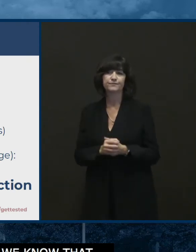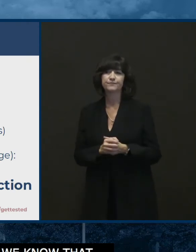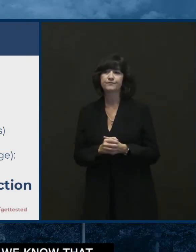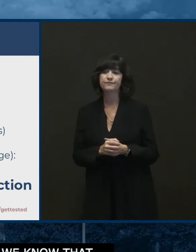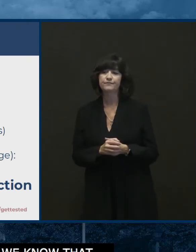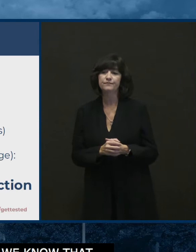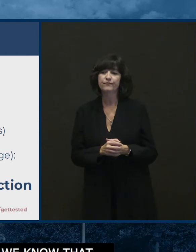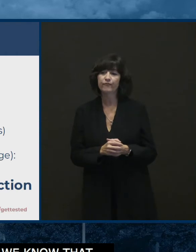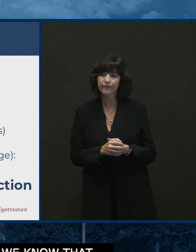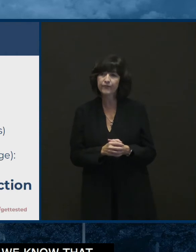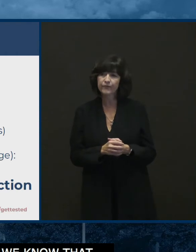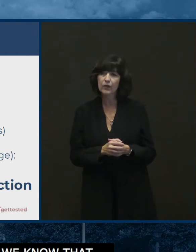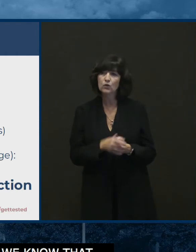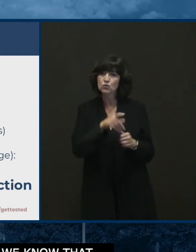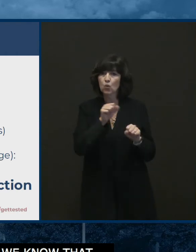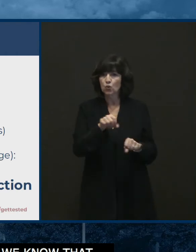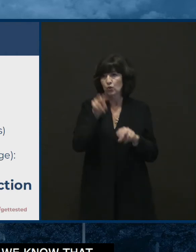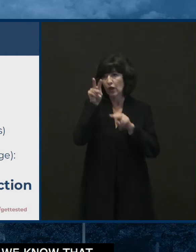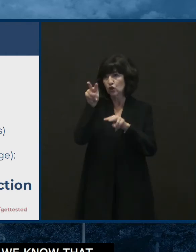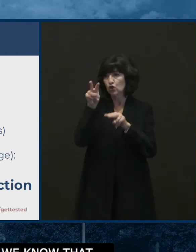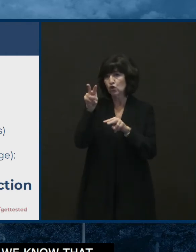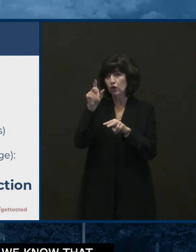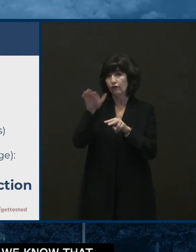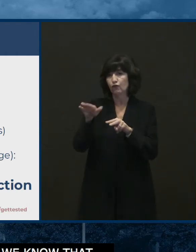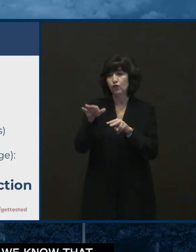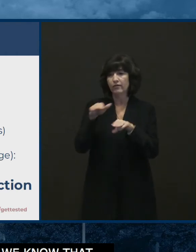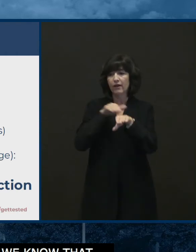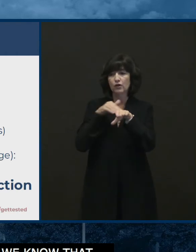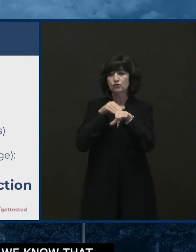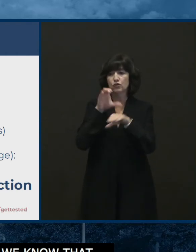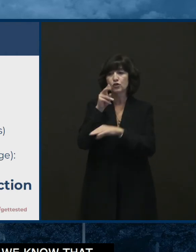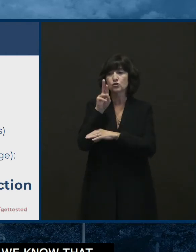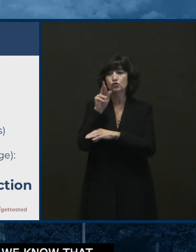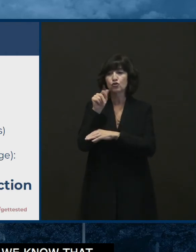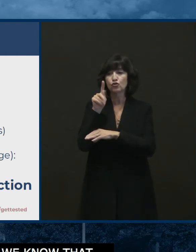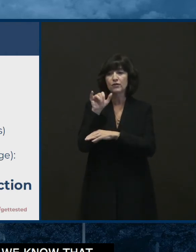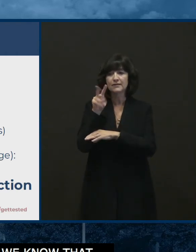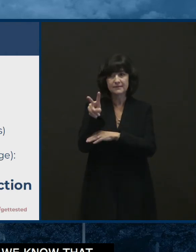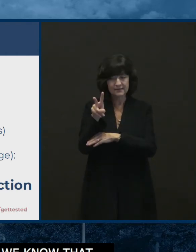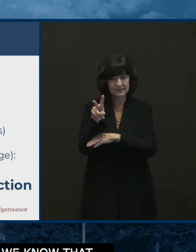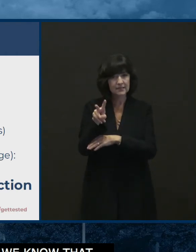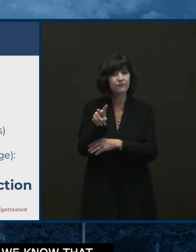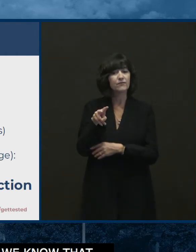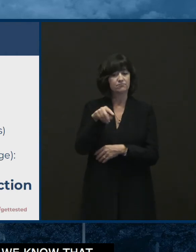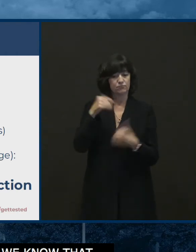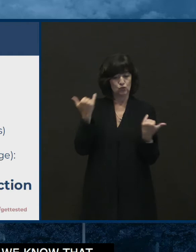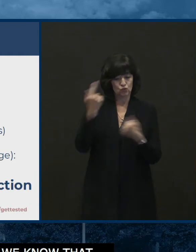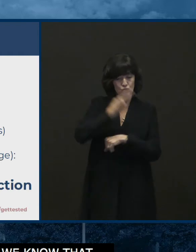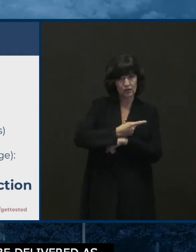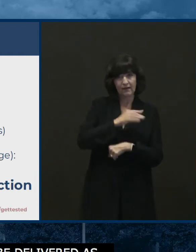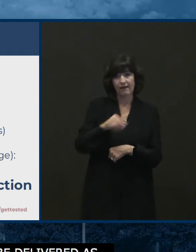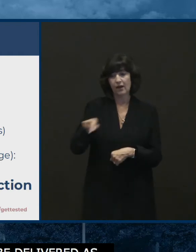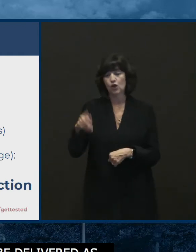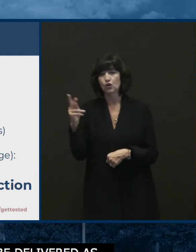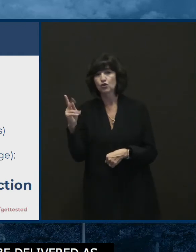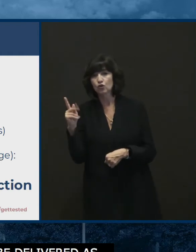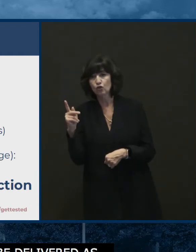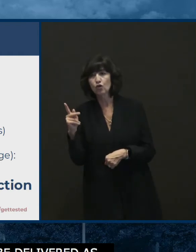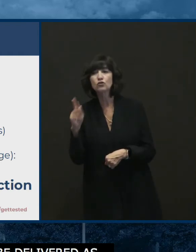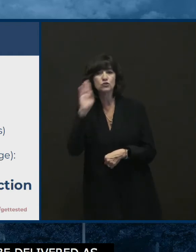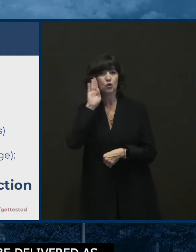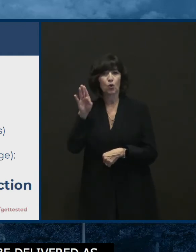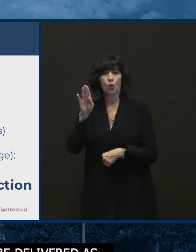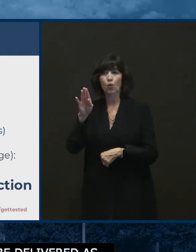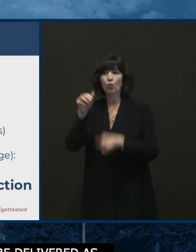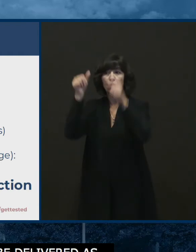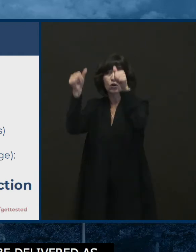the trailer at Woodlawn Library tomorrow, Hicks Anderson Community Center on Thursday, and more locations on the website over the next few